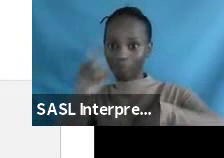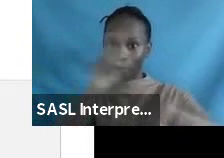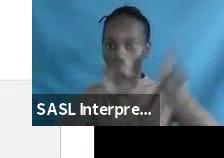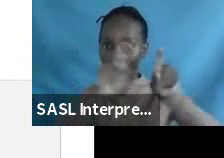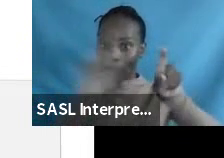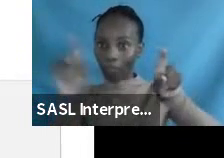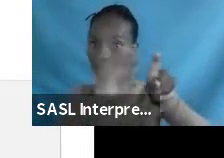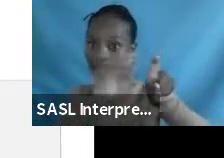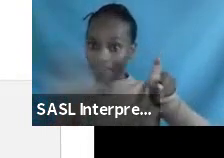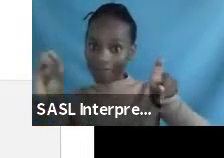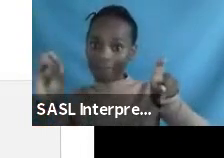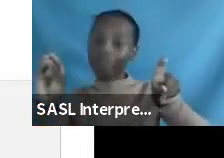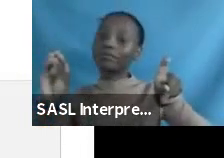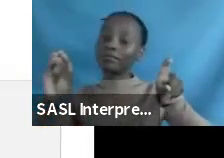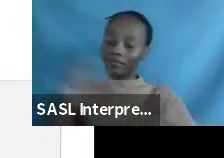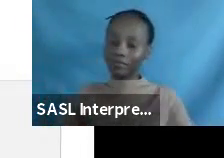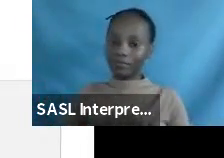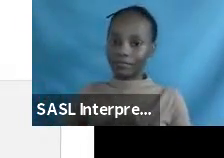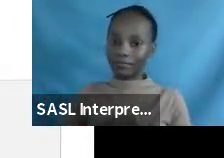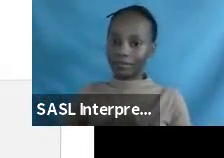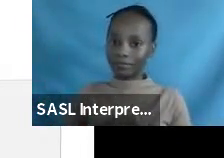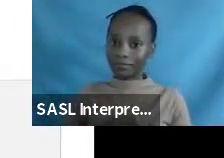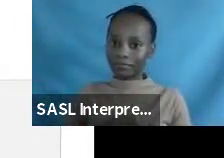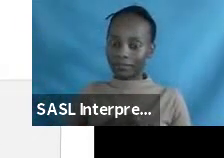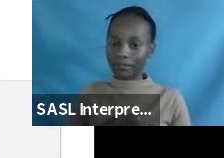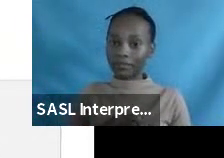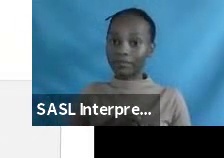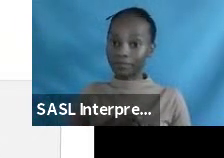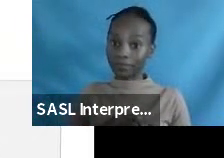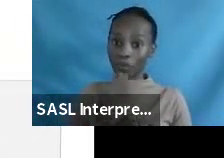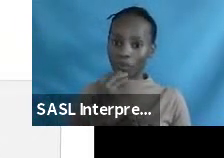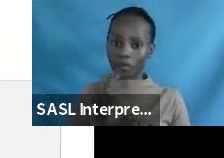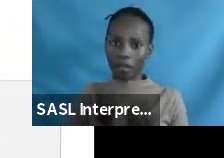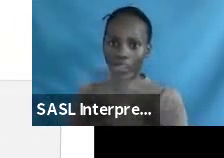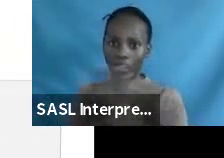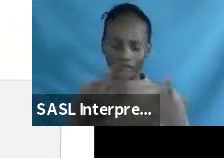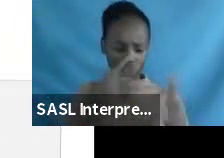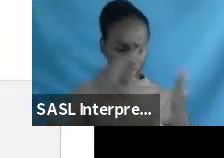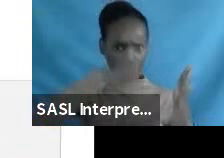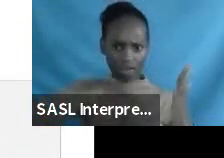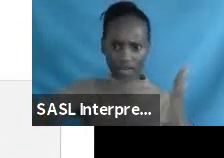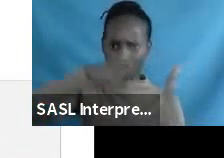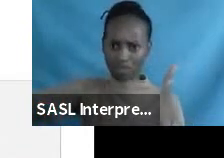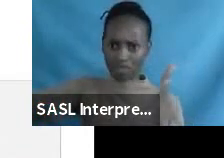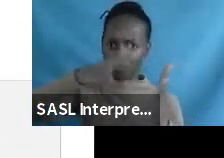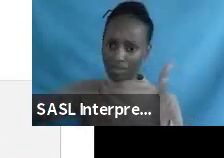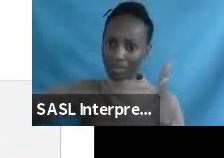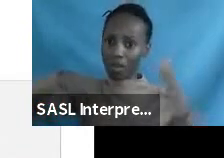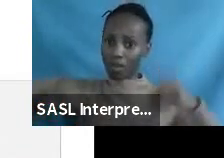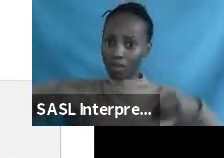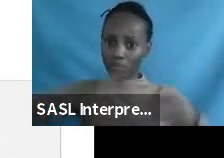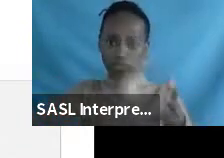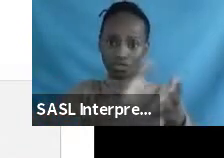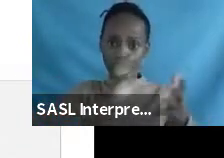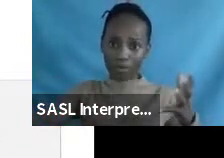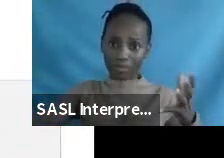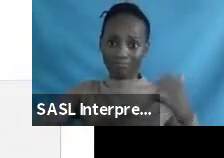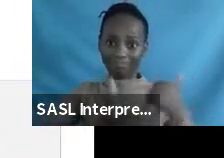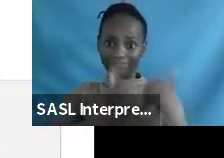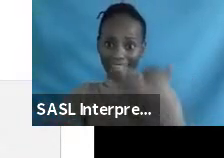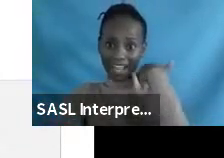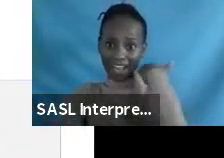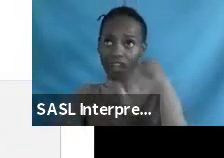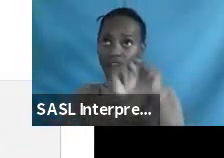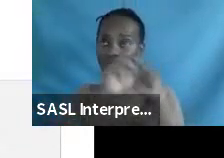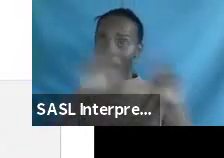sink." We read a lot about the corruption in different countries, and then how it